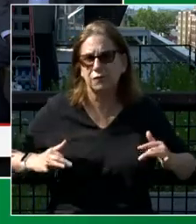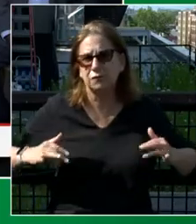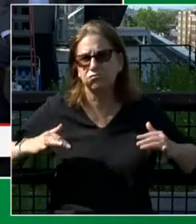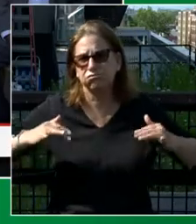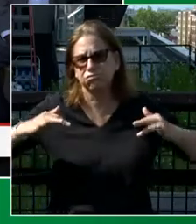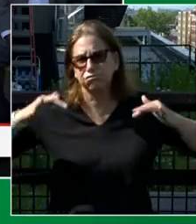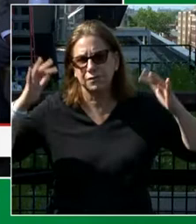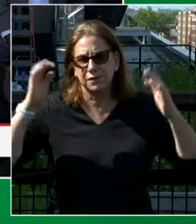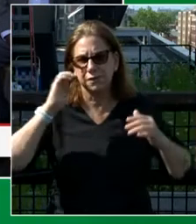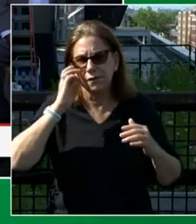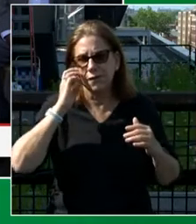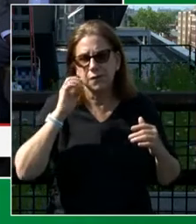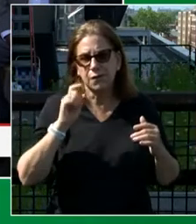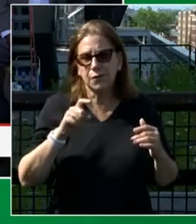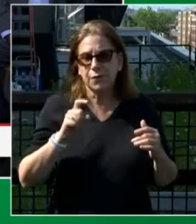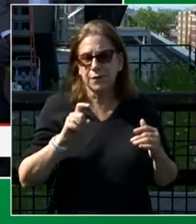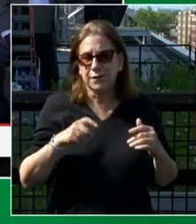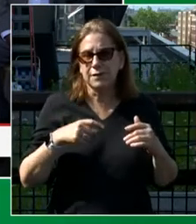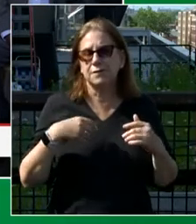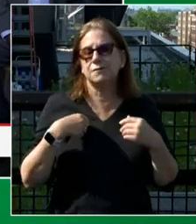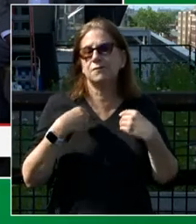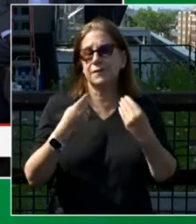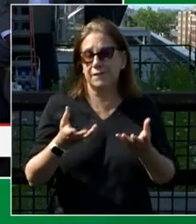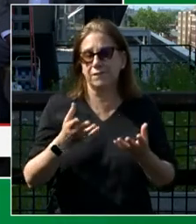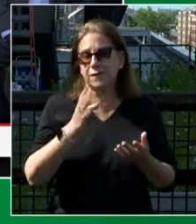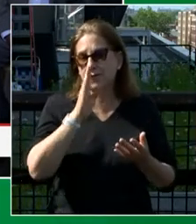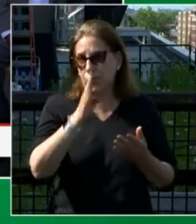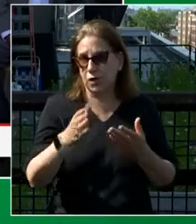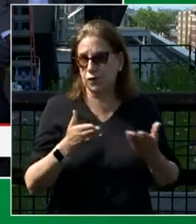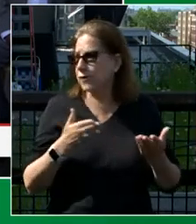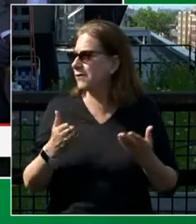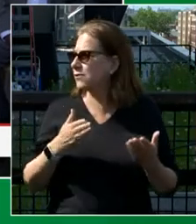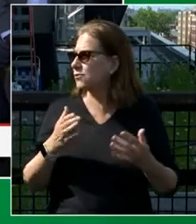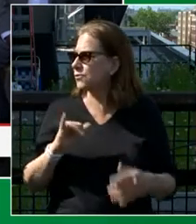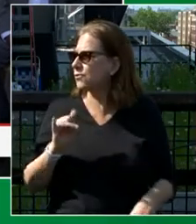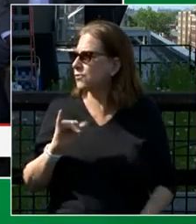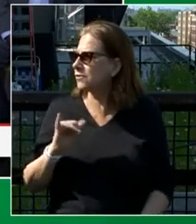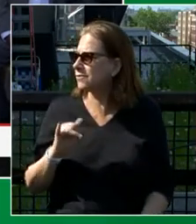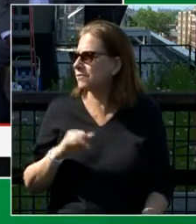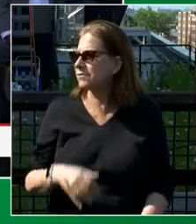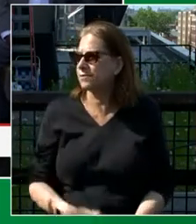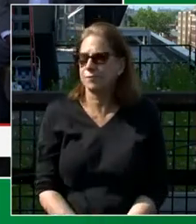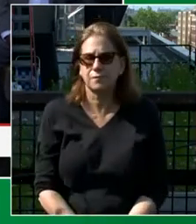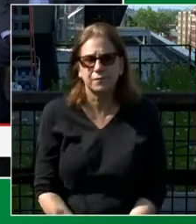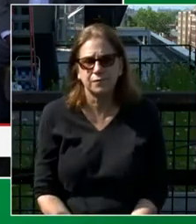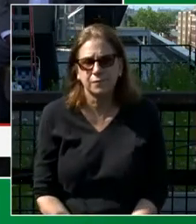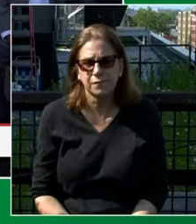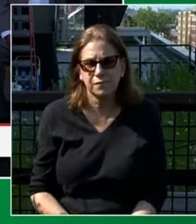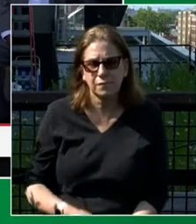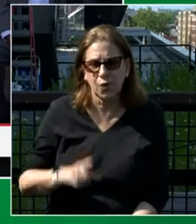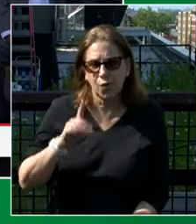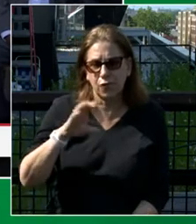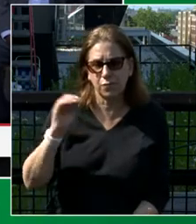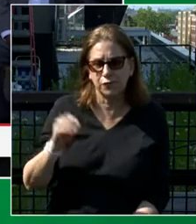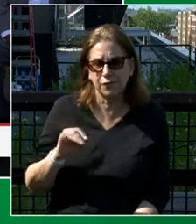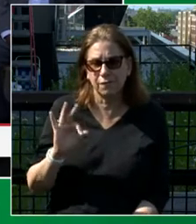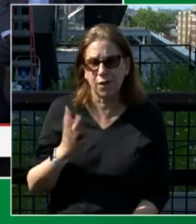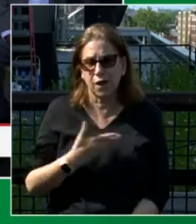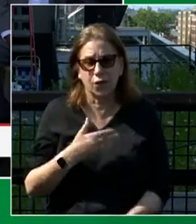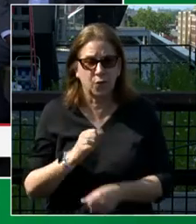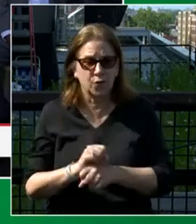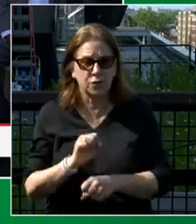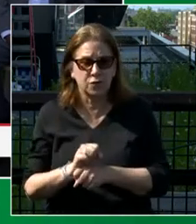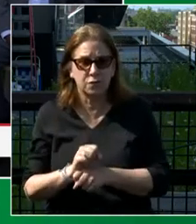provider, so we were able to really drop down to just under 40% of our workforce that was coming in day to day, and the rest